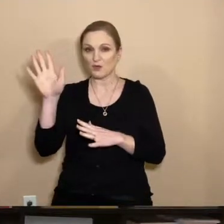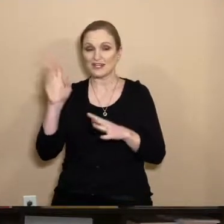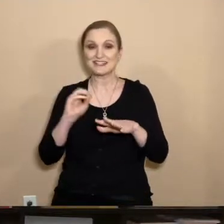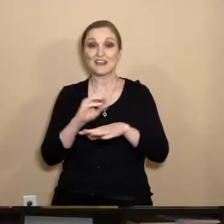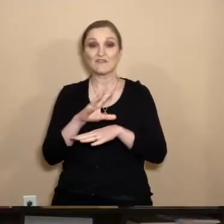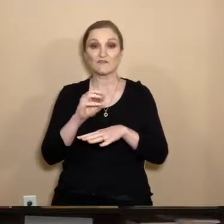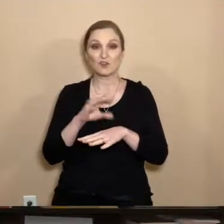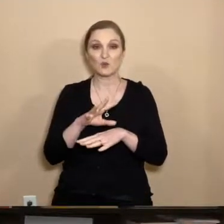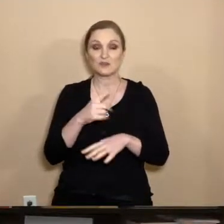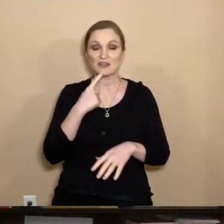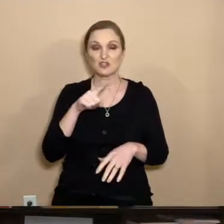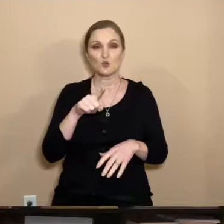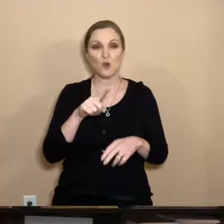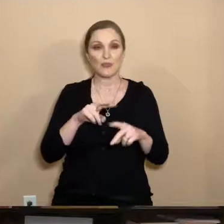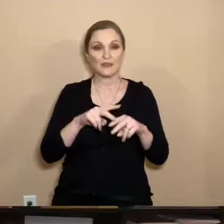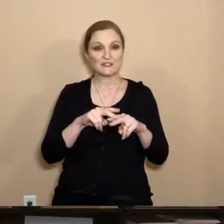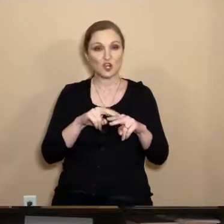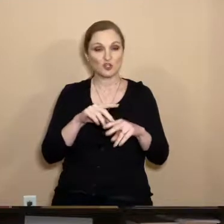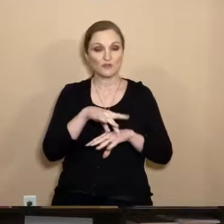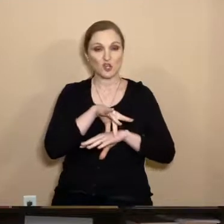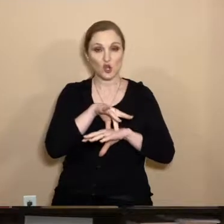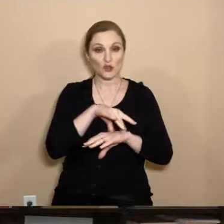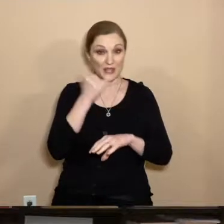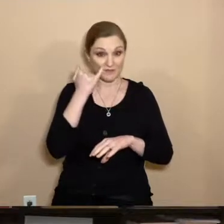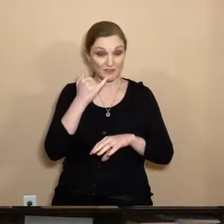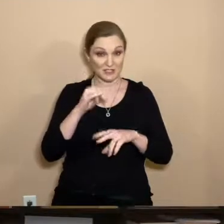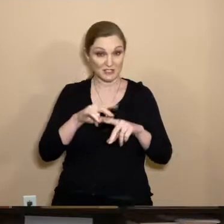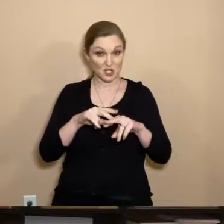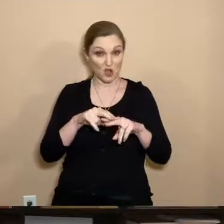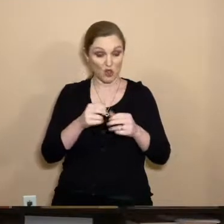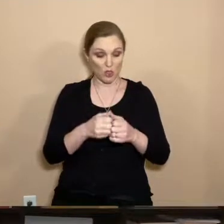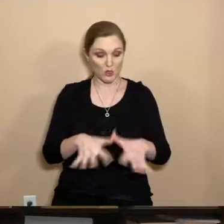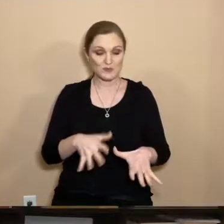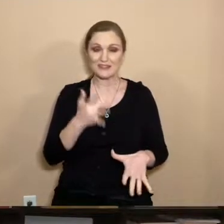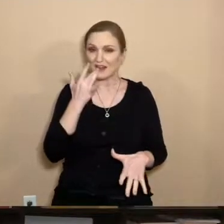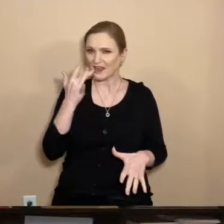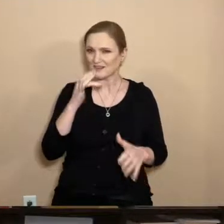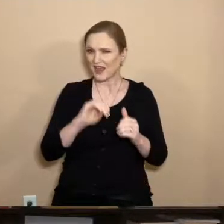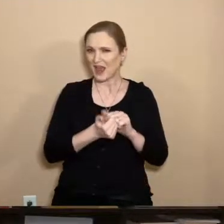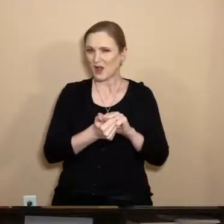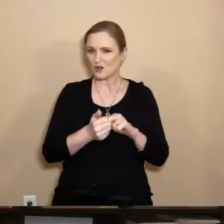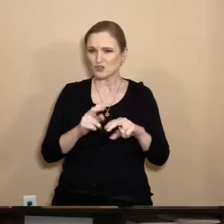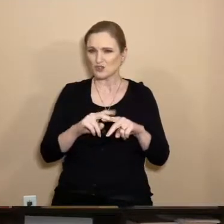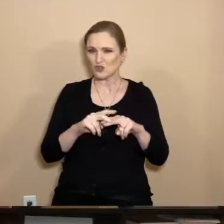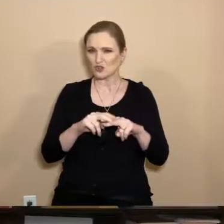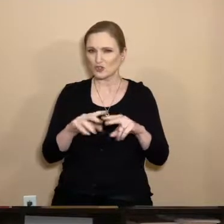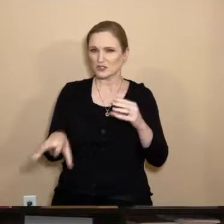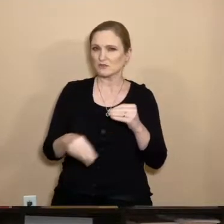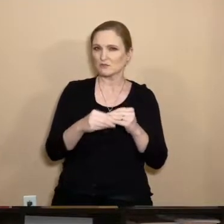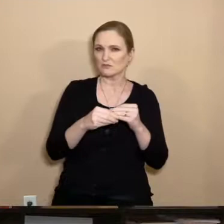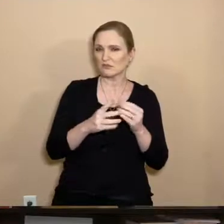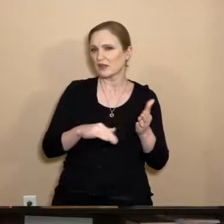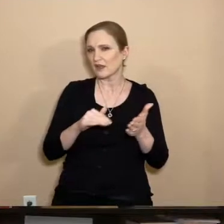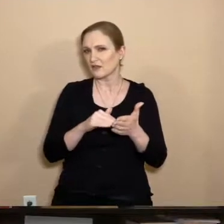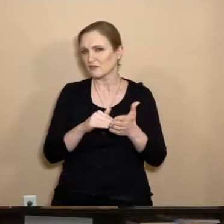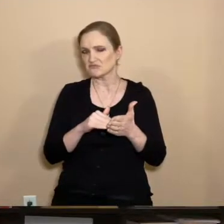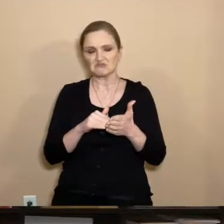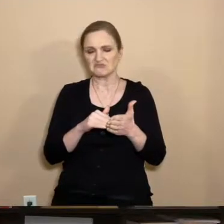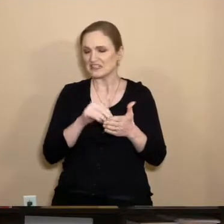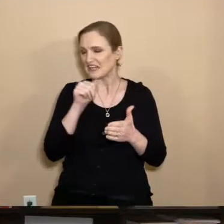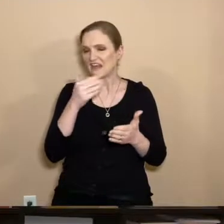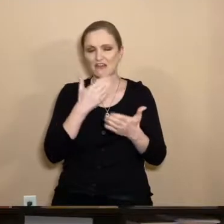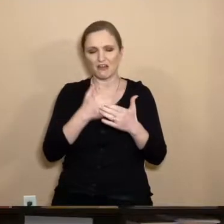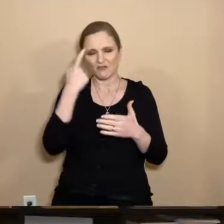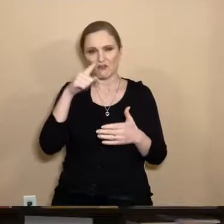"You are the salt of the earth, but if the salt has lost its taste, how shall its saltiness be restored? It is no longer good